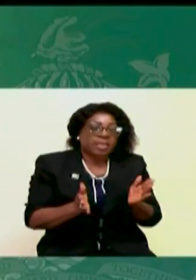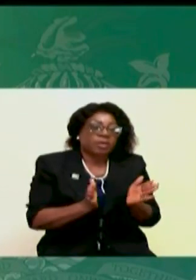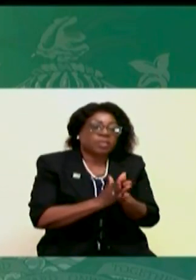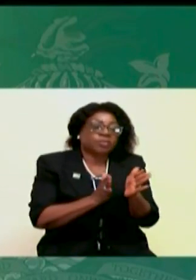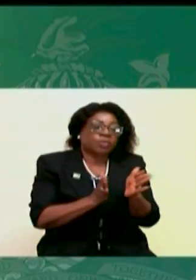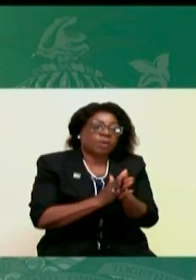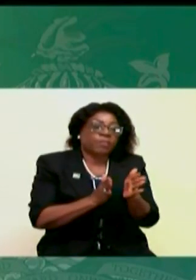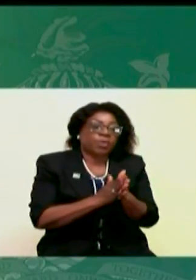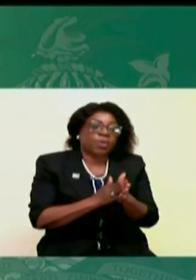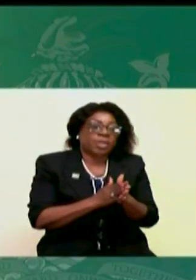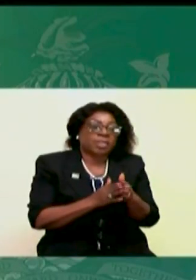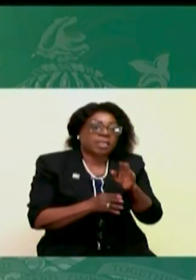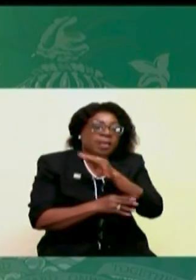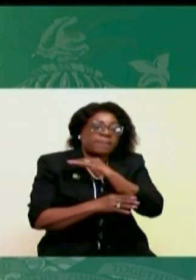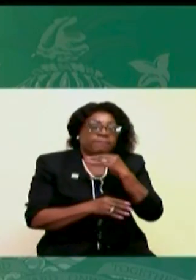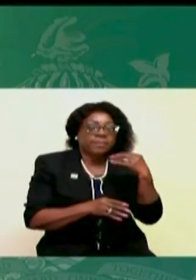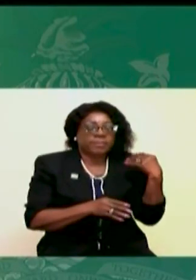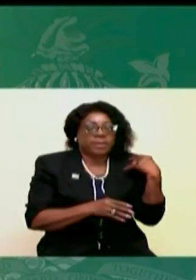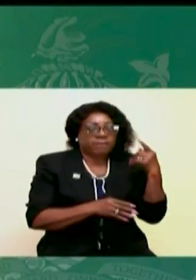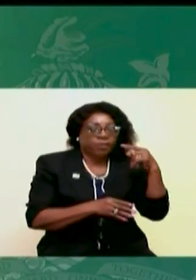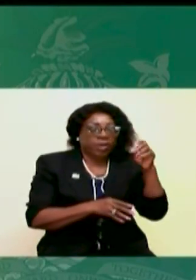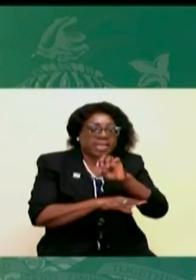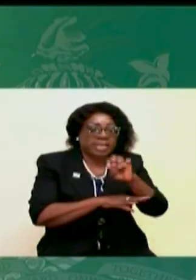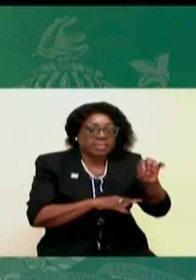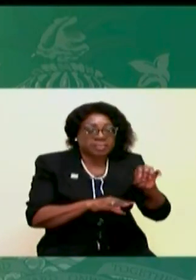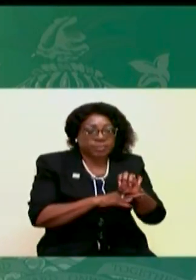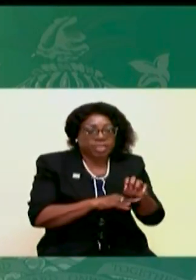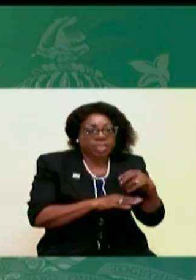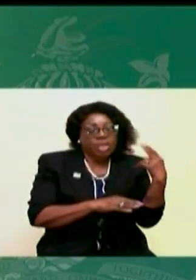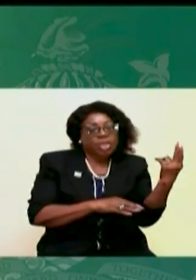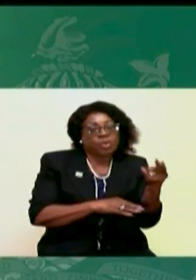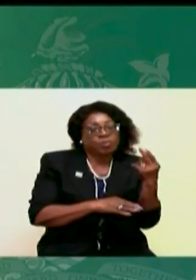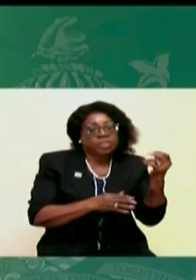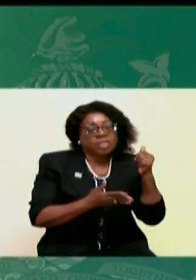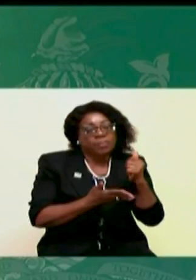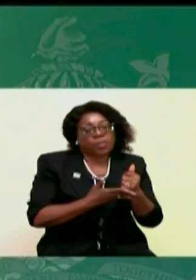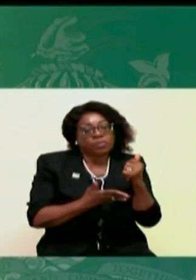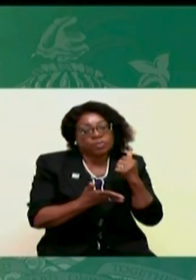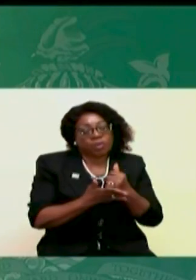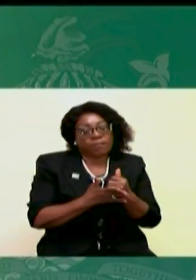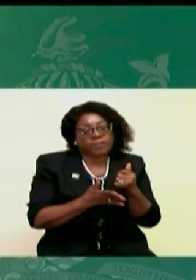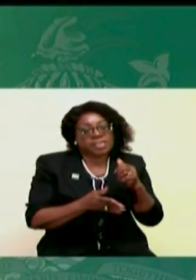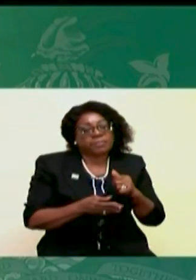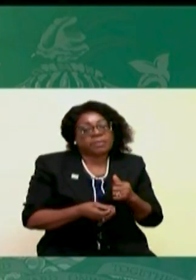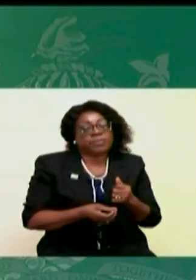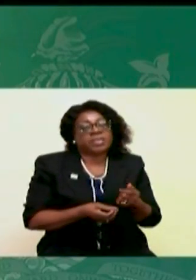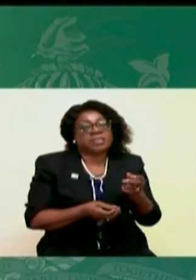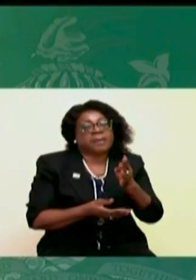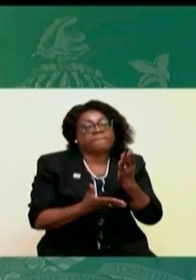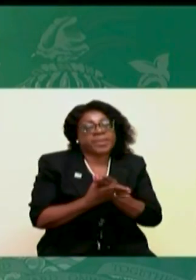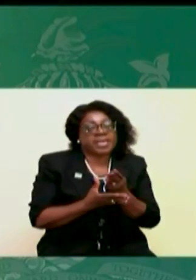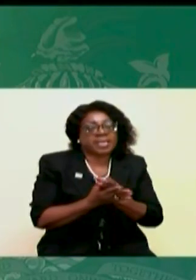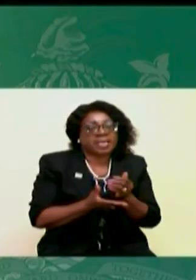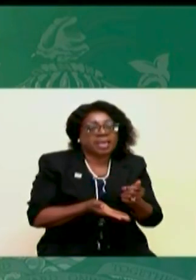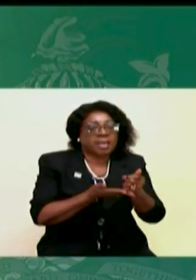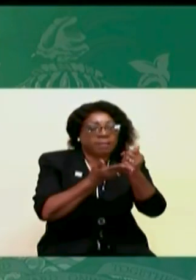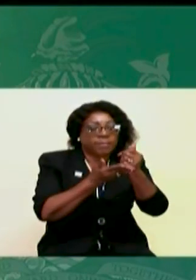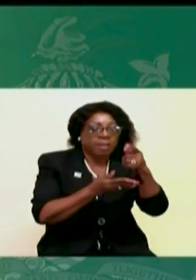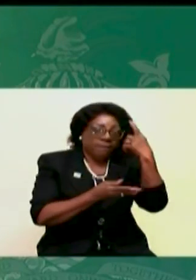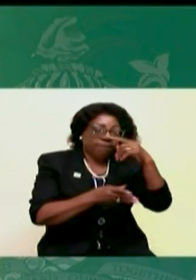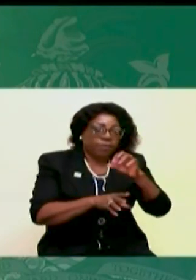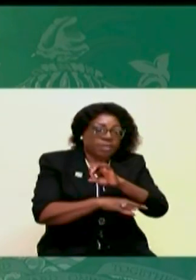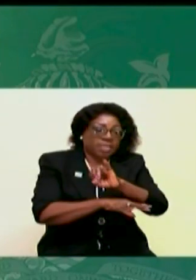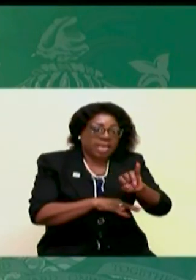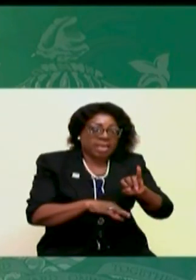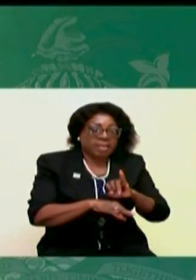in her speech gave a remedy utilizing the post office that may bring some banking relief for the islands.